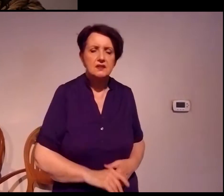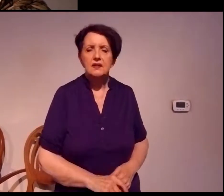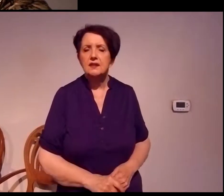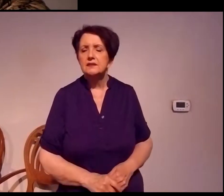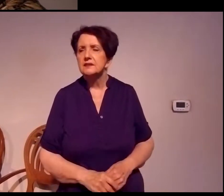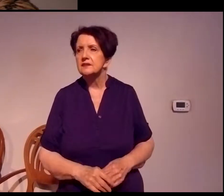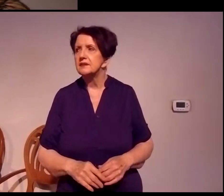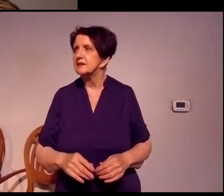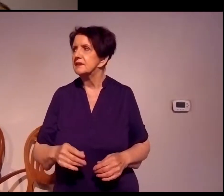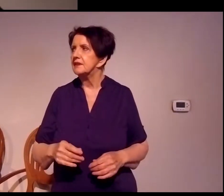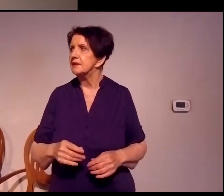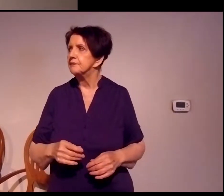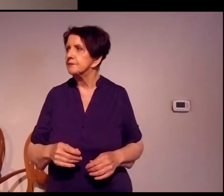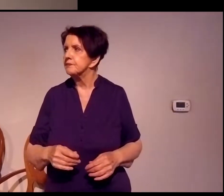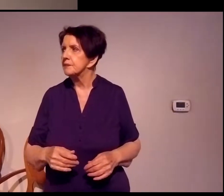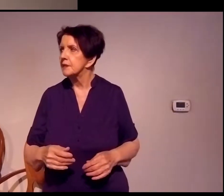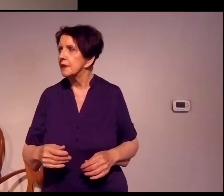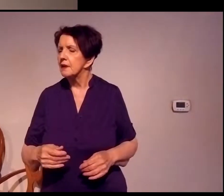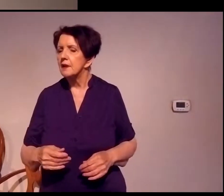saying, what is your part in it?